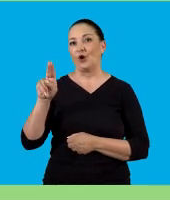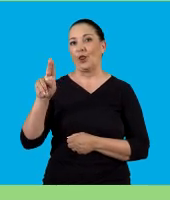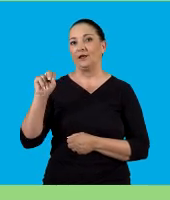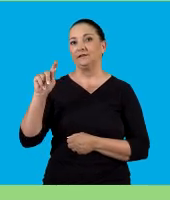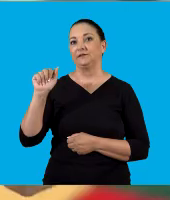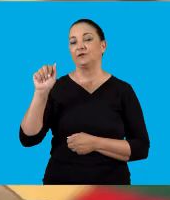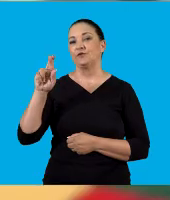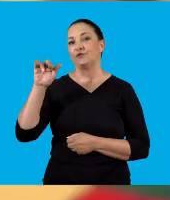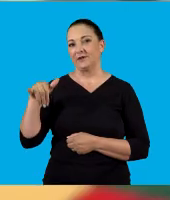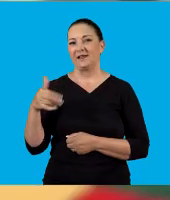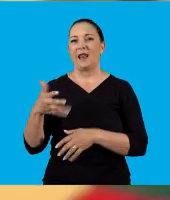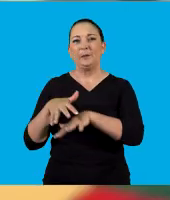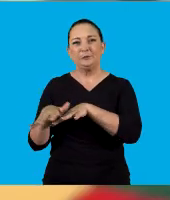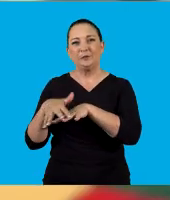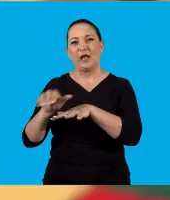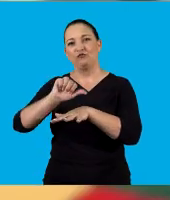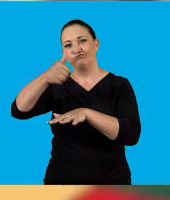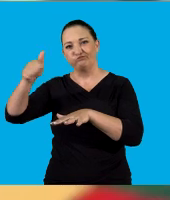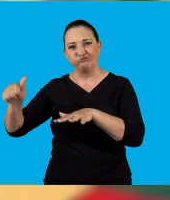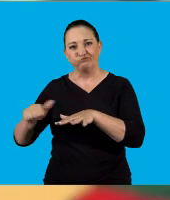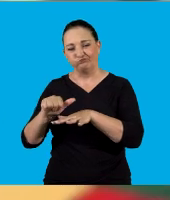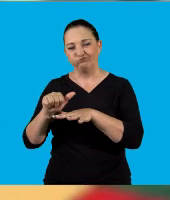the circulation of blood.